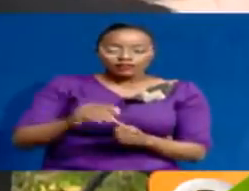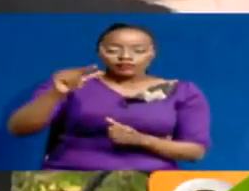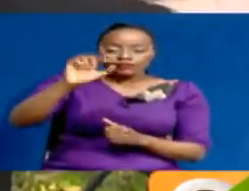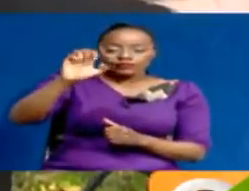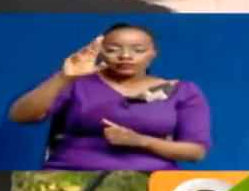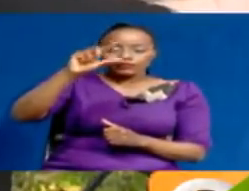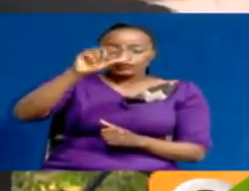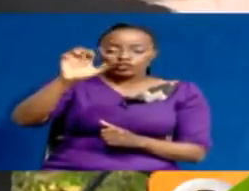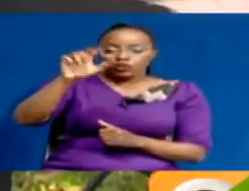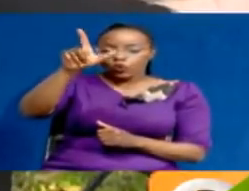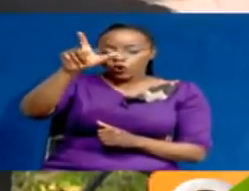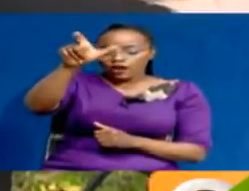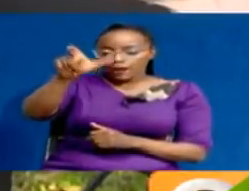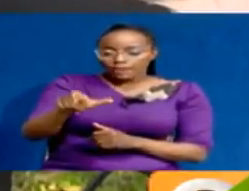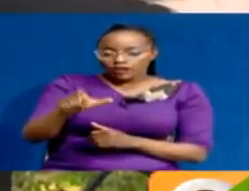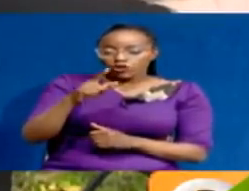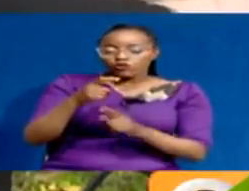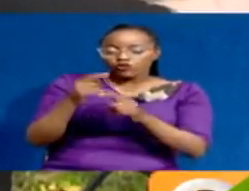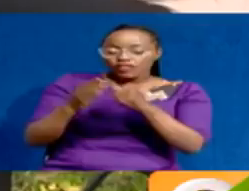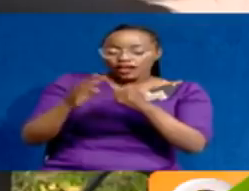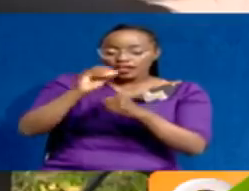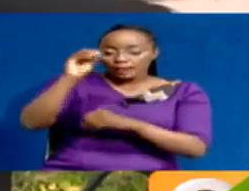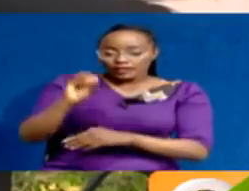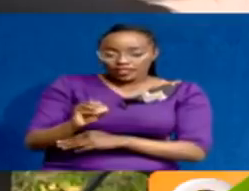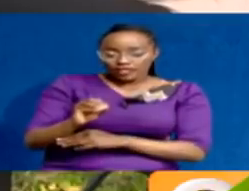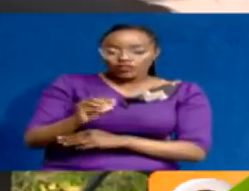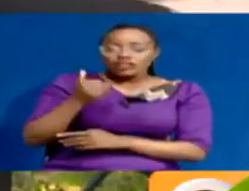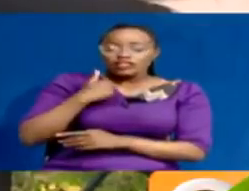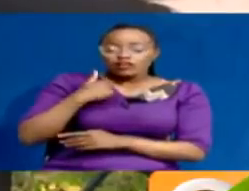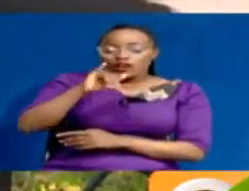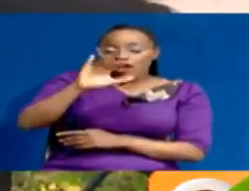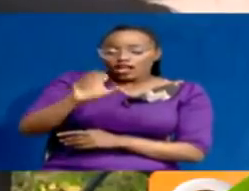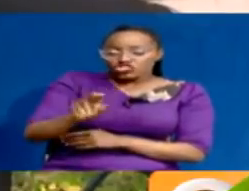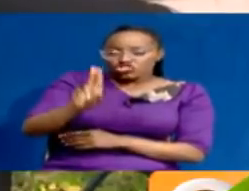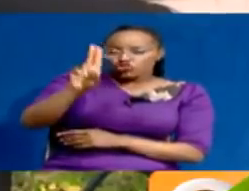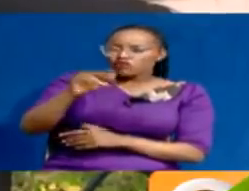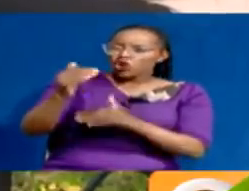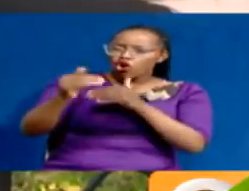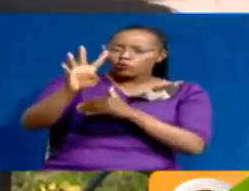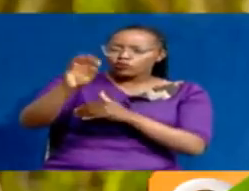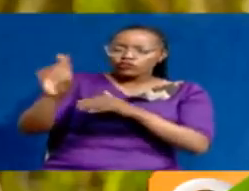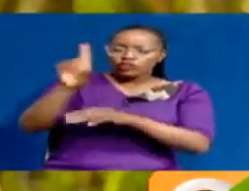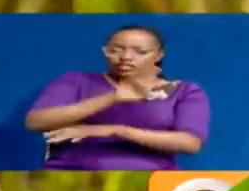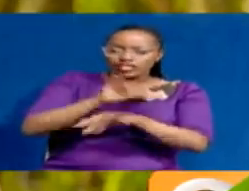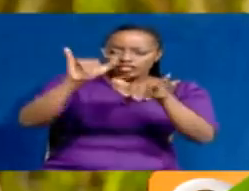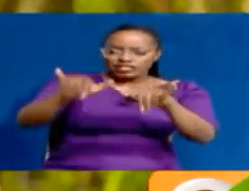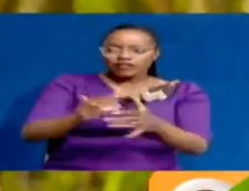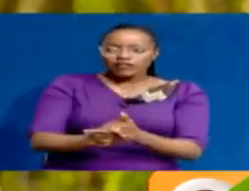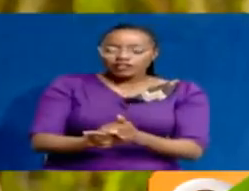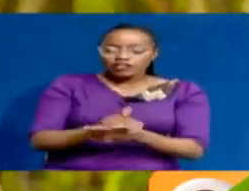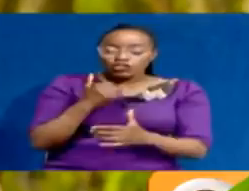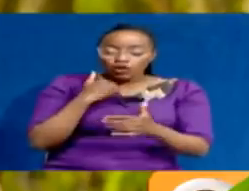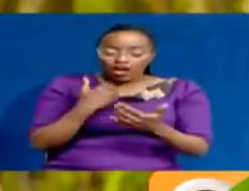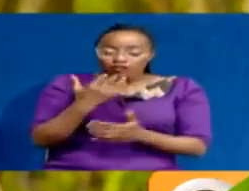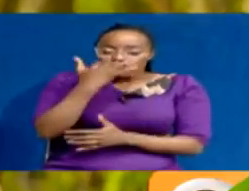George Okungu is one of the 90%. He was in ICU for close to 40 days. To be on a